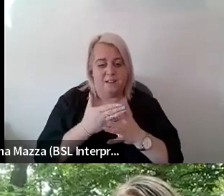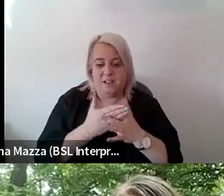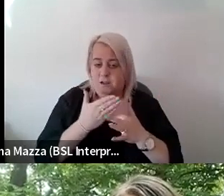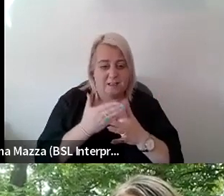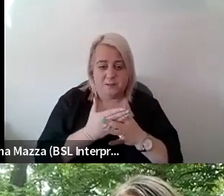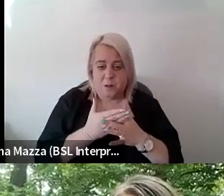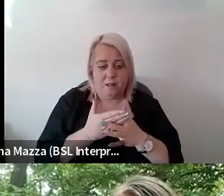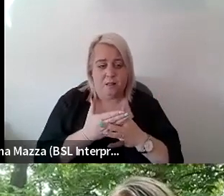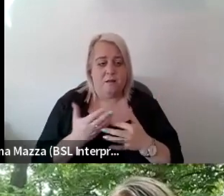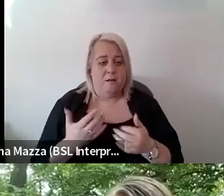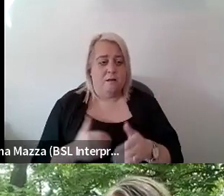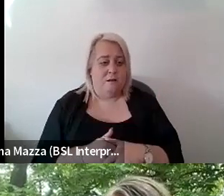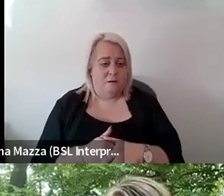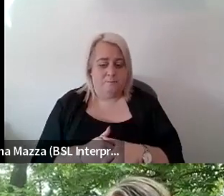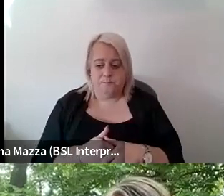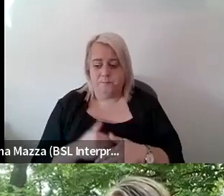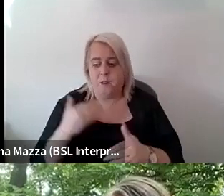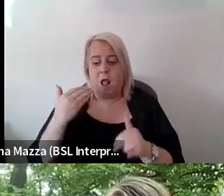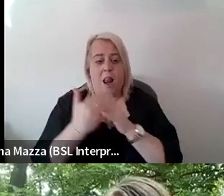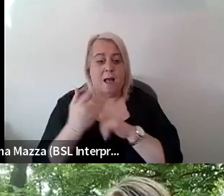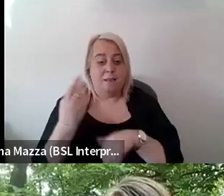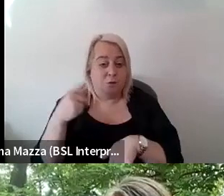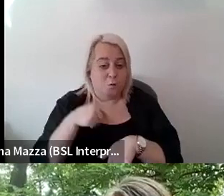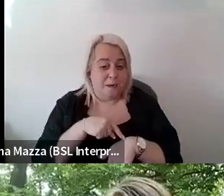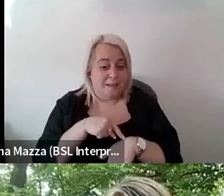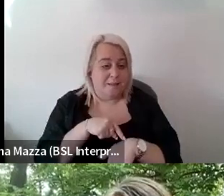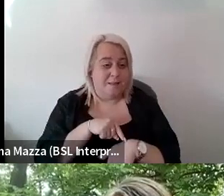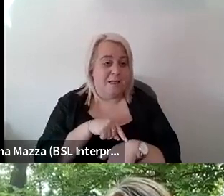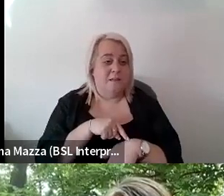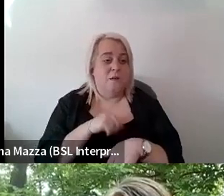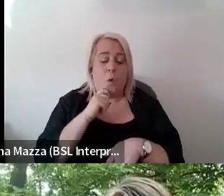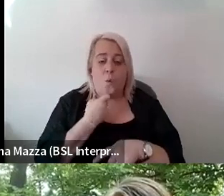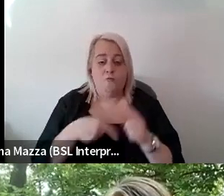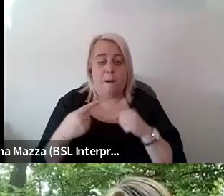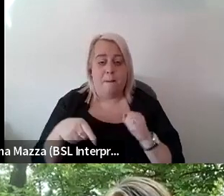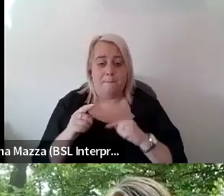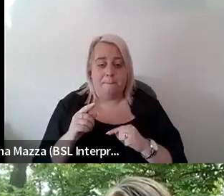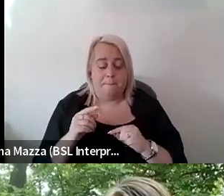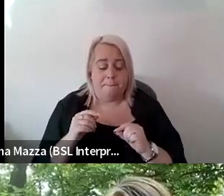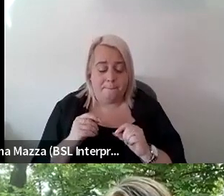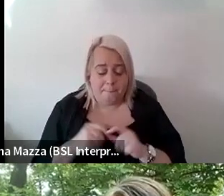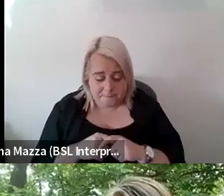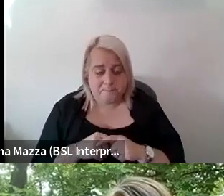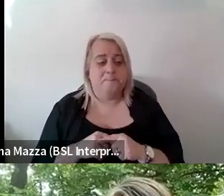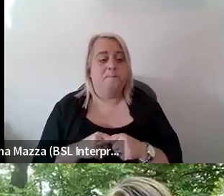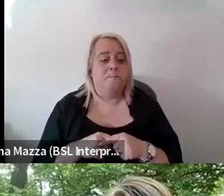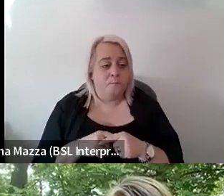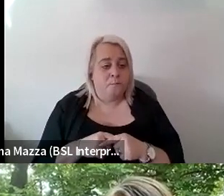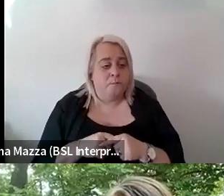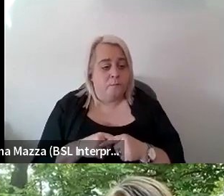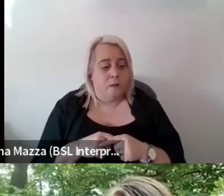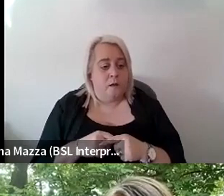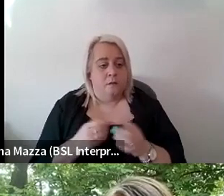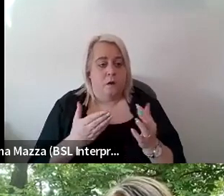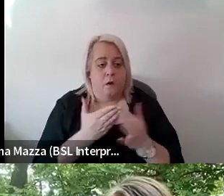Thanks, Yahye. I think we're in the last couple of minutes now. So I guess to wrap up, going through each of the